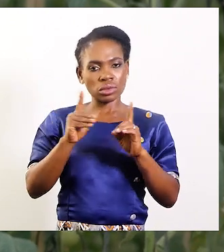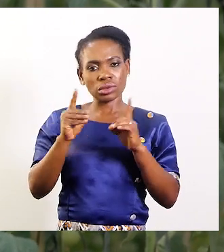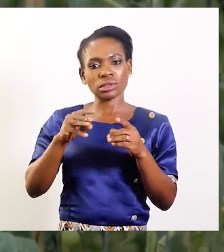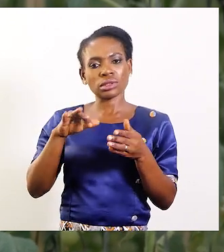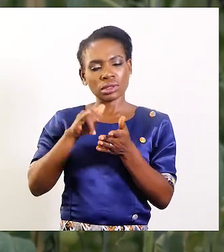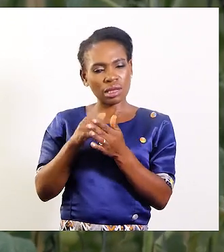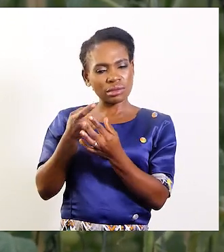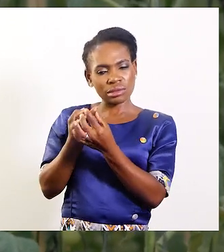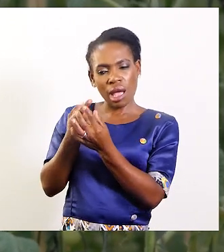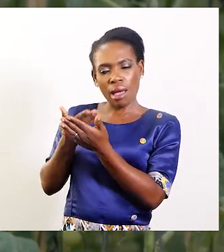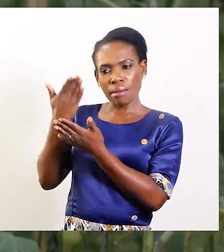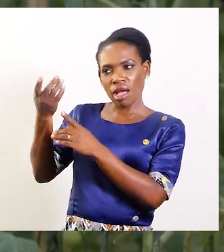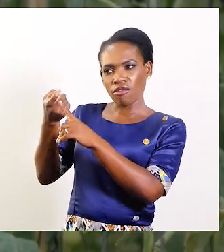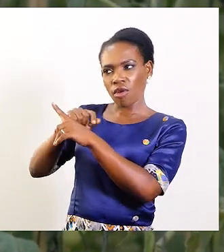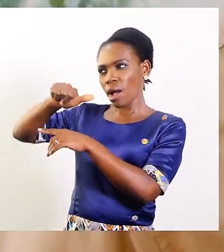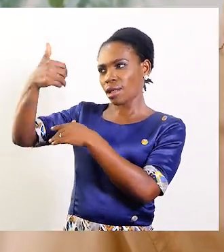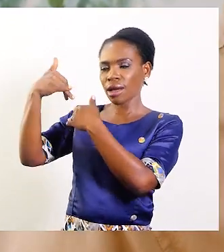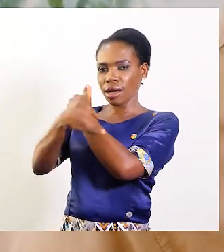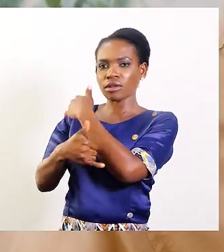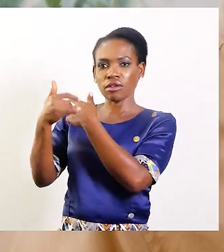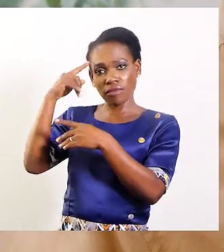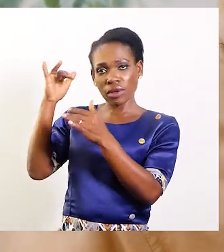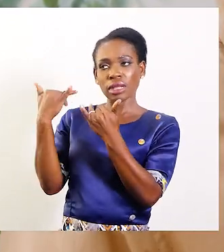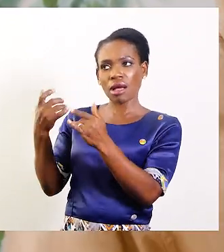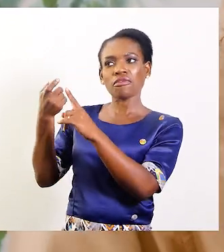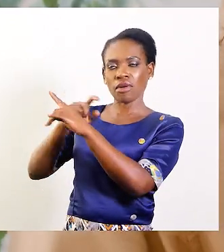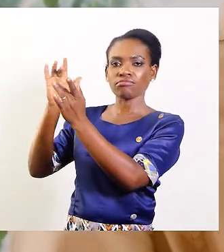the seeds from outside or you buy it? Yeah, for now we are sourcing